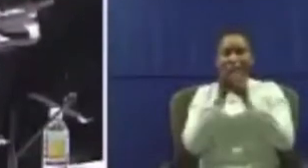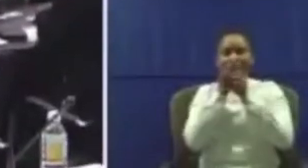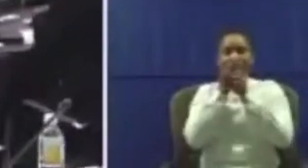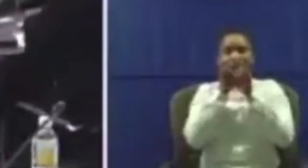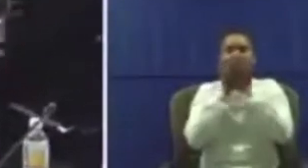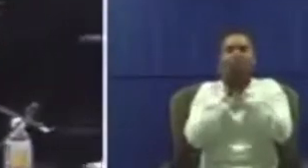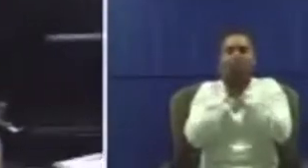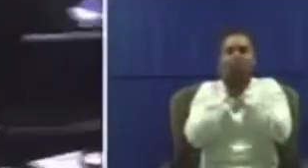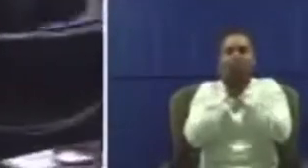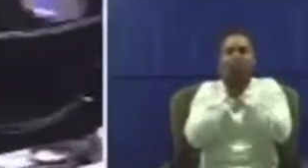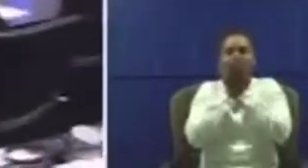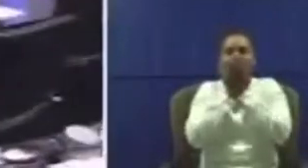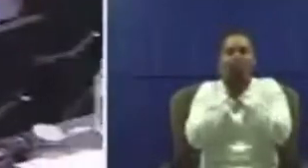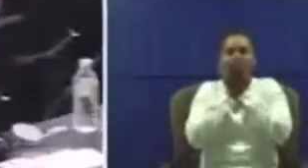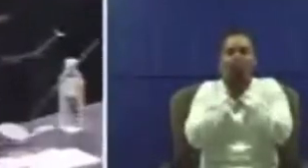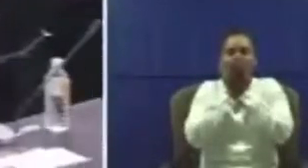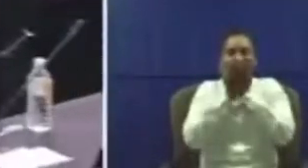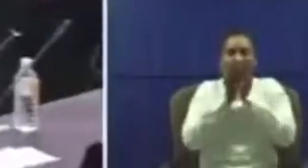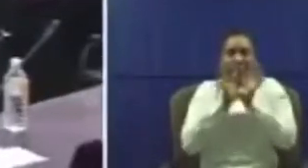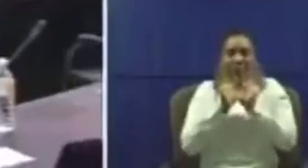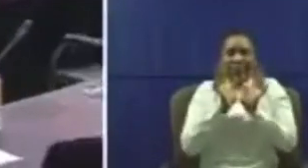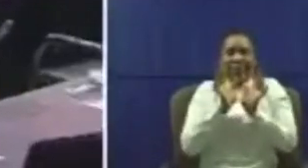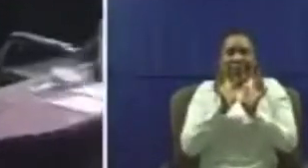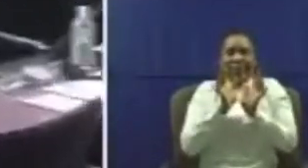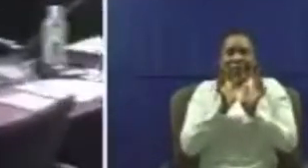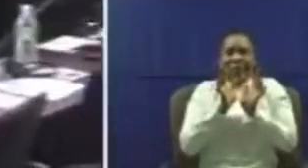us a taste, Zanda, Kulaga.